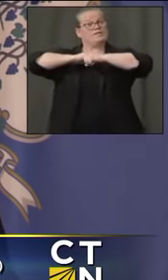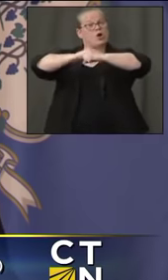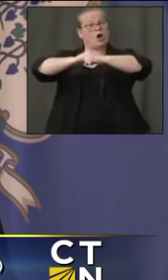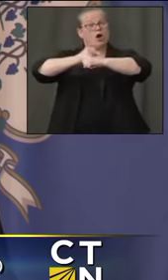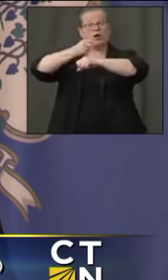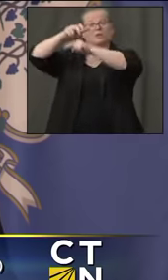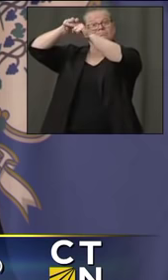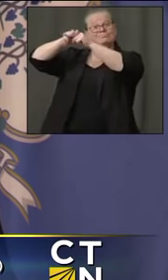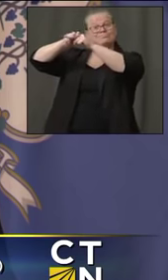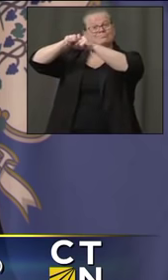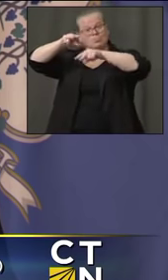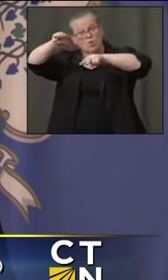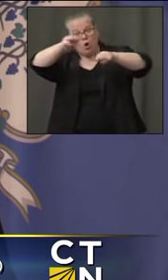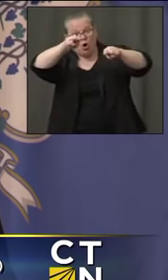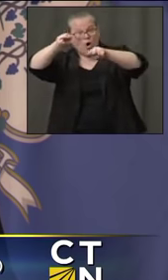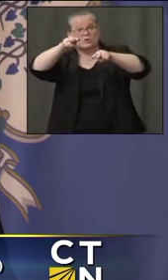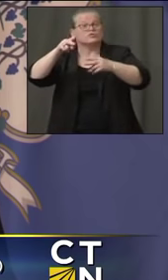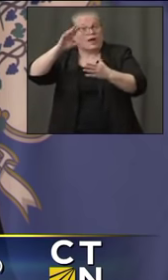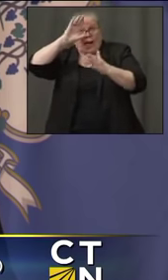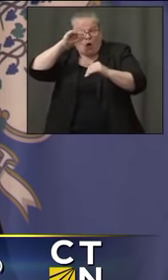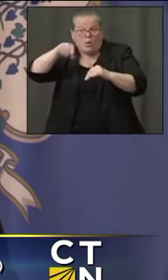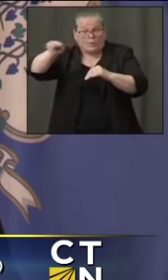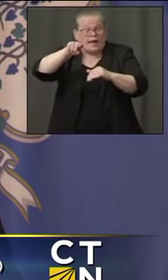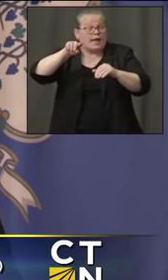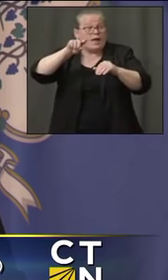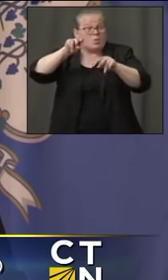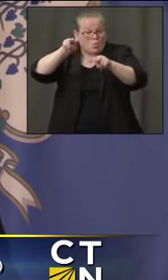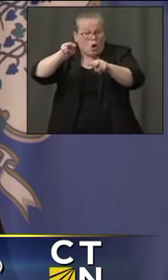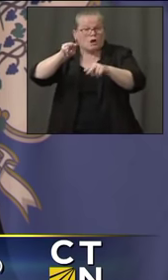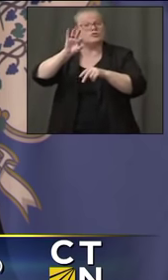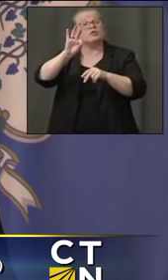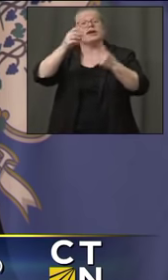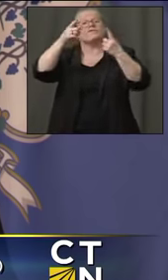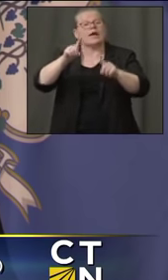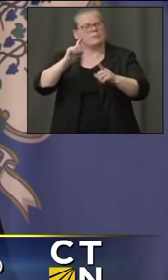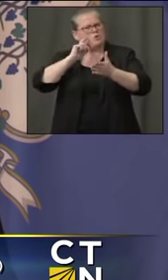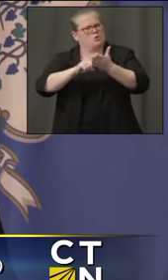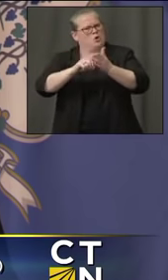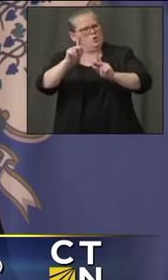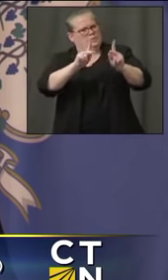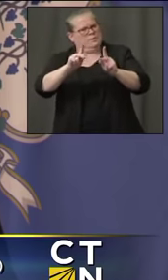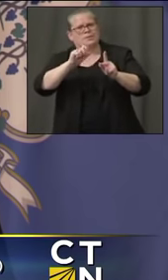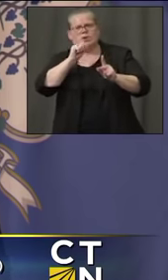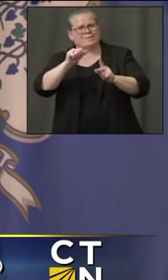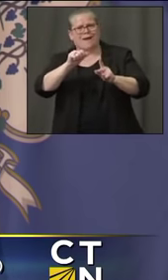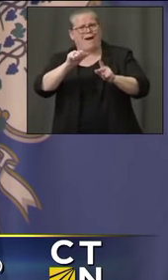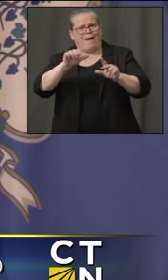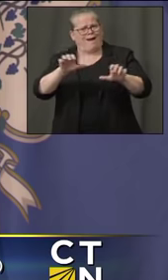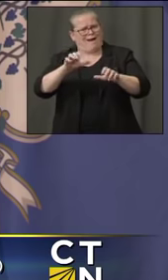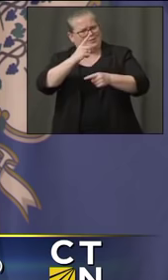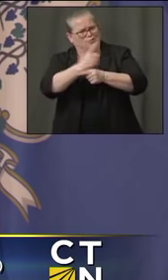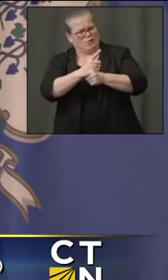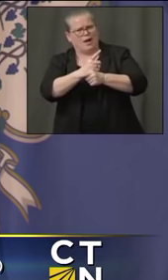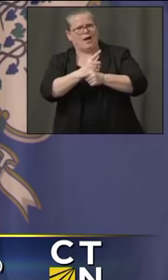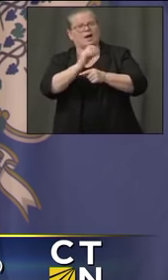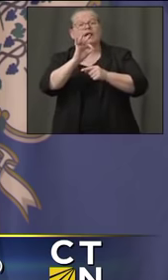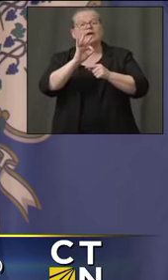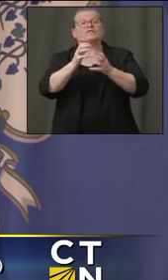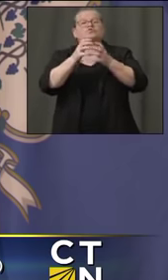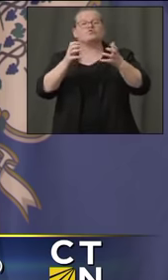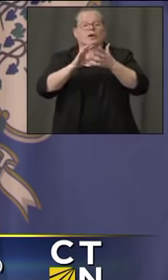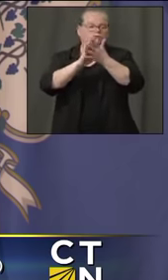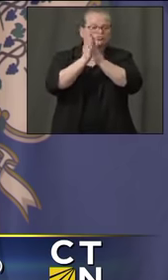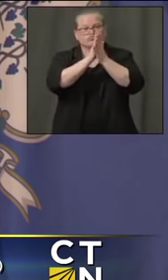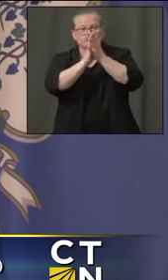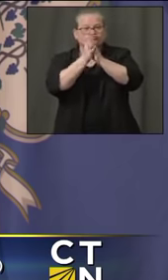people acting in a way that does not promote the public health, I hope you speak to them. And Chris, I just